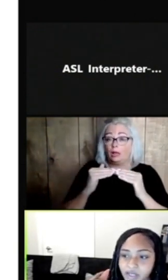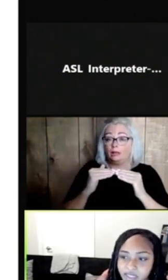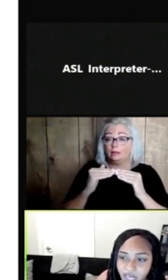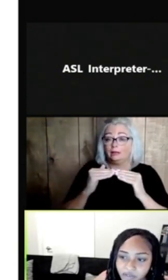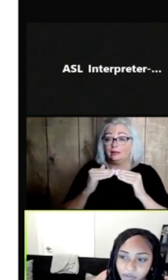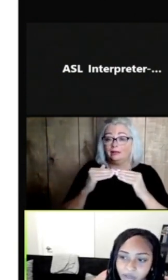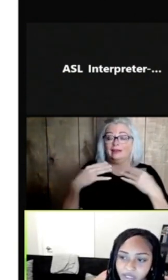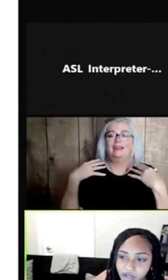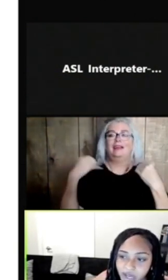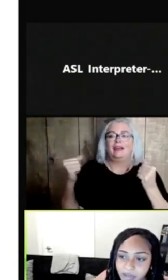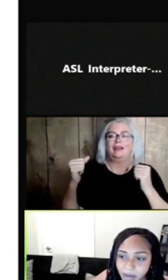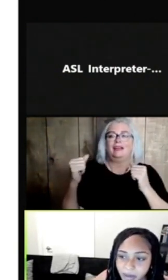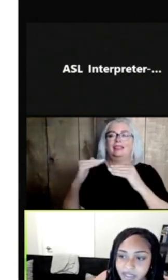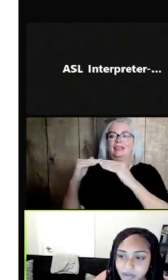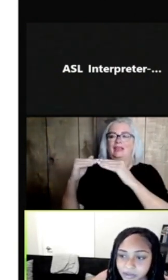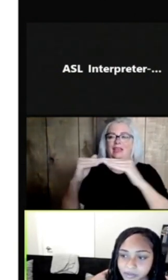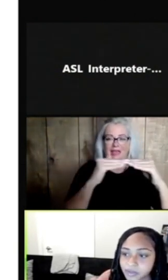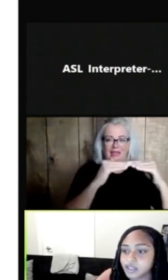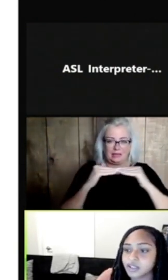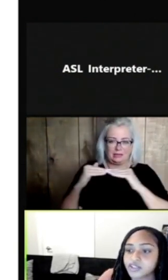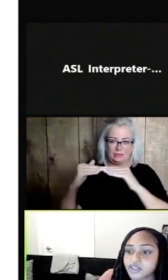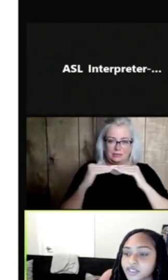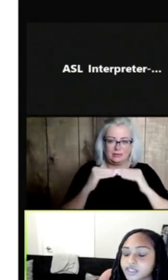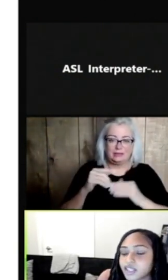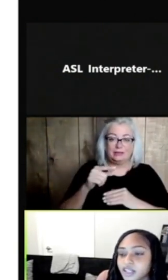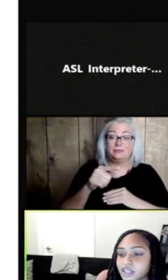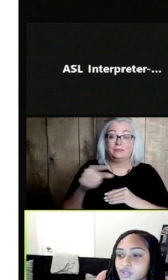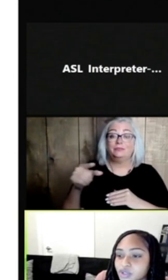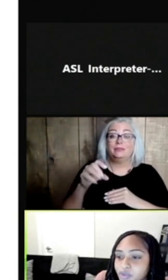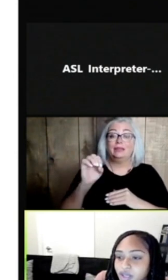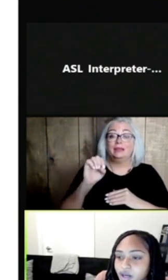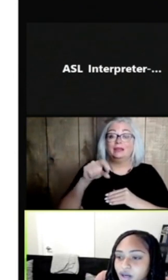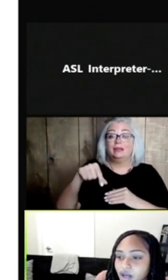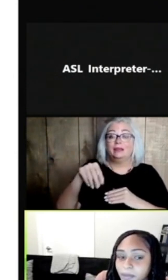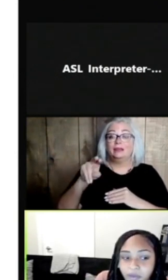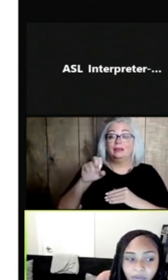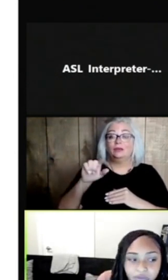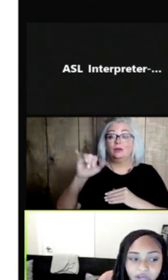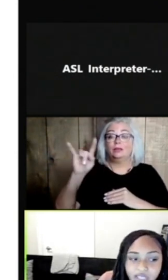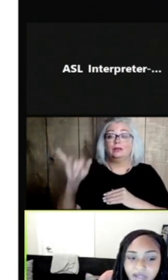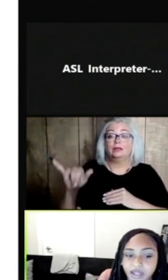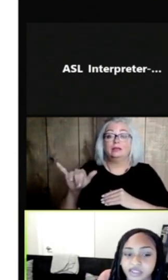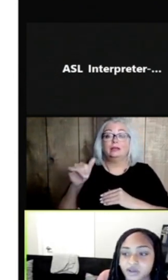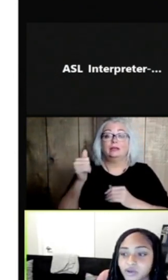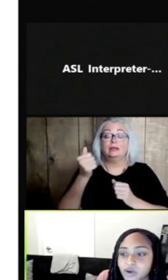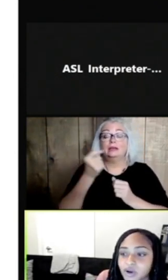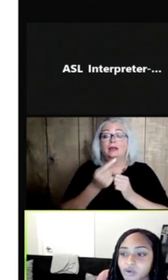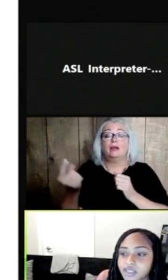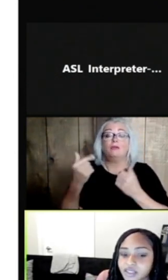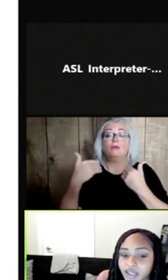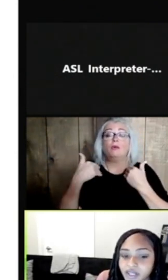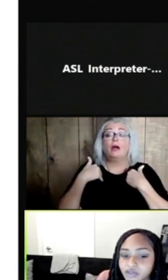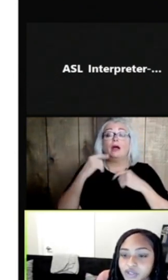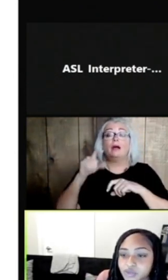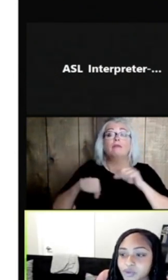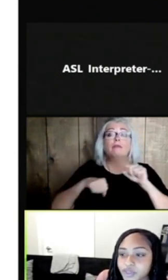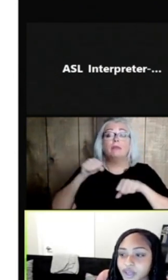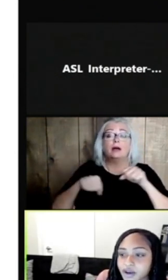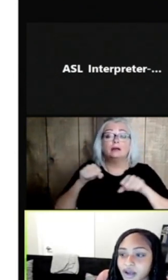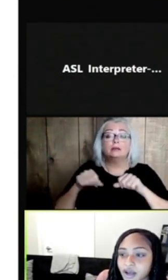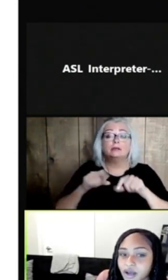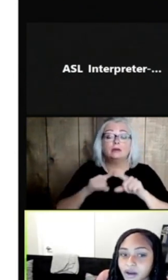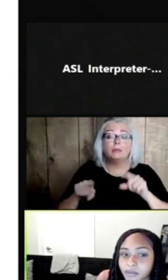equality, we see everyone here has a bicycle. So we see that individual there in the wheelchair has a bicycle. We see that